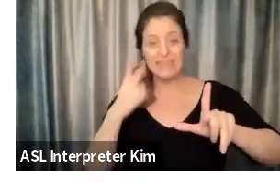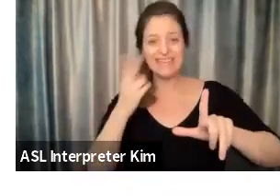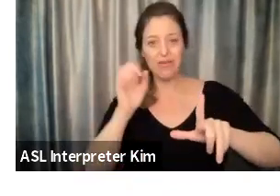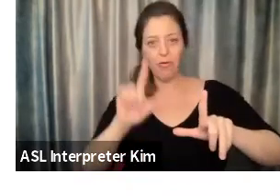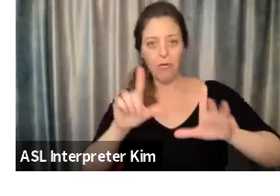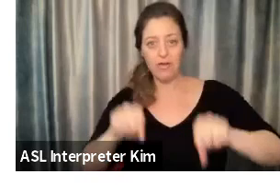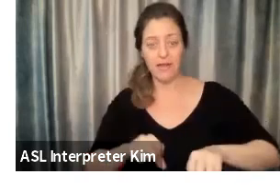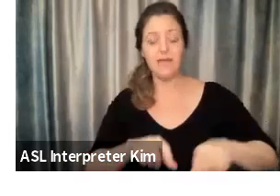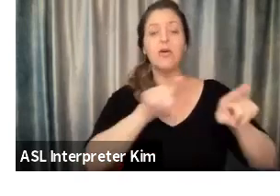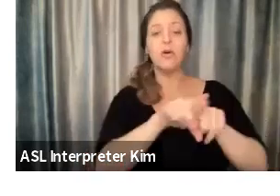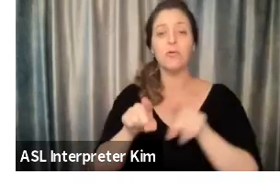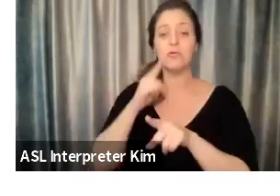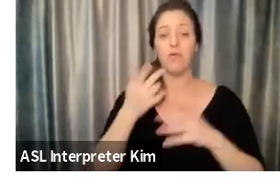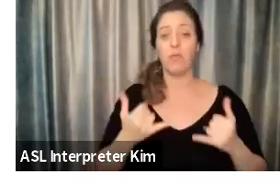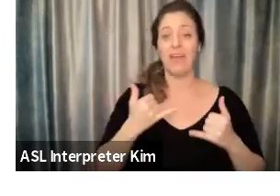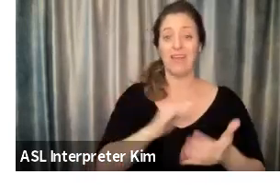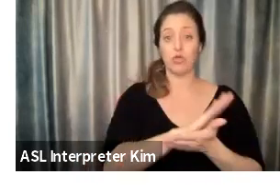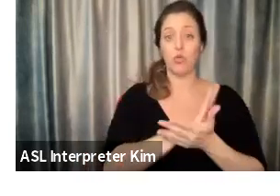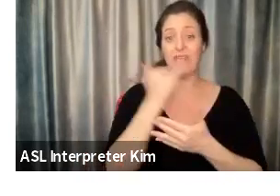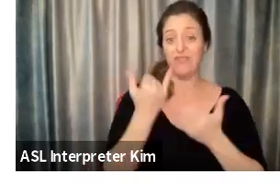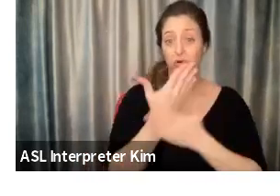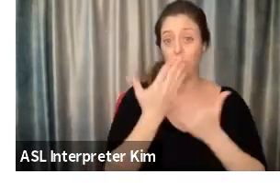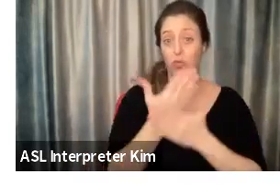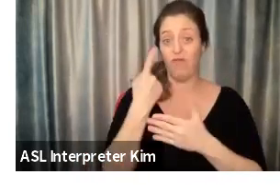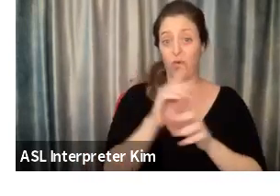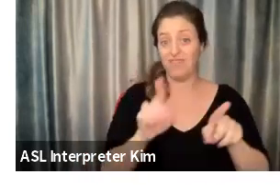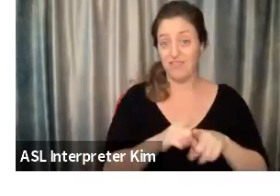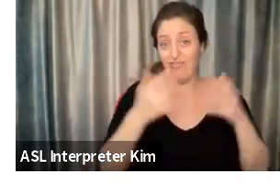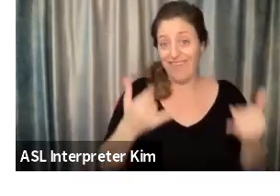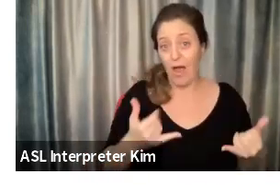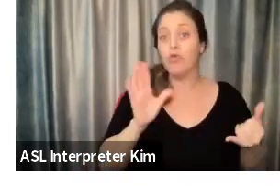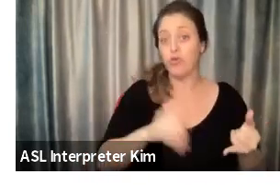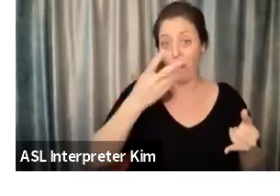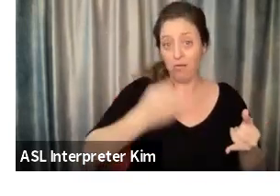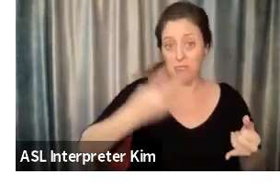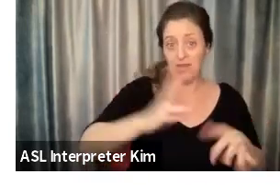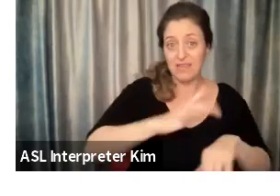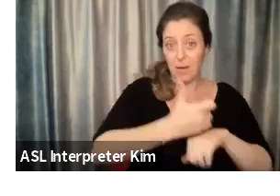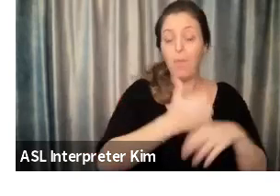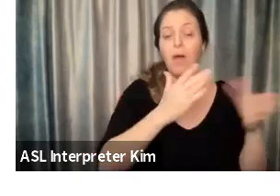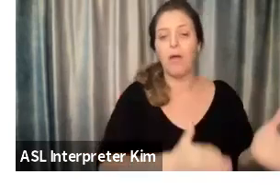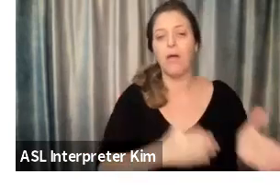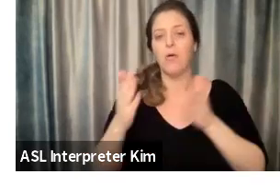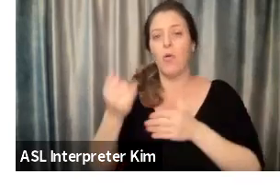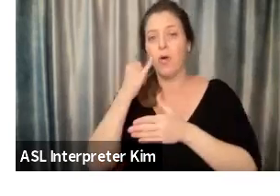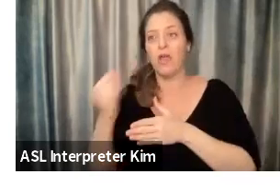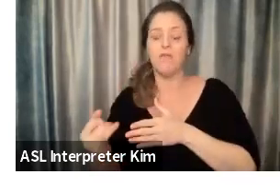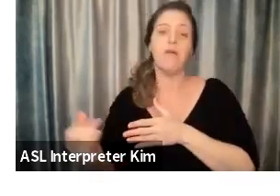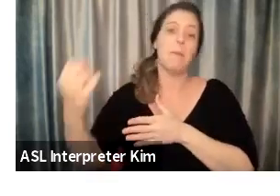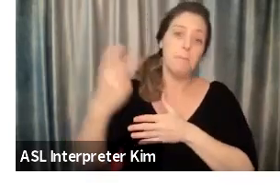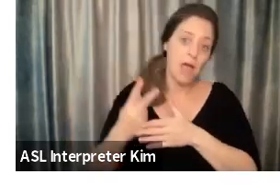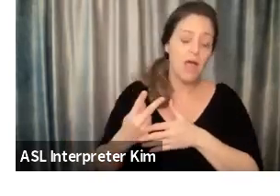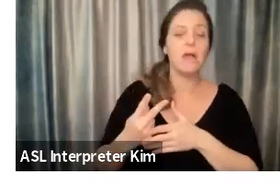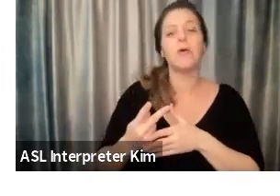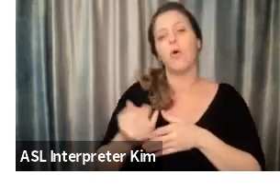this current school year in case you're new to the school district, or if you're a student that are returning from, who was previously attending Twin Rivers,